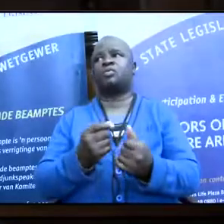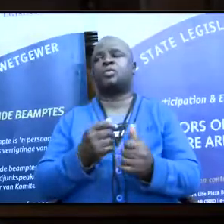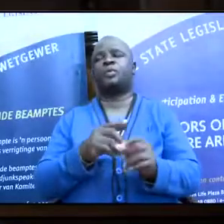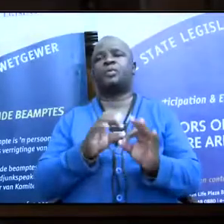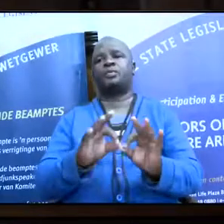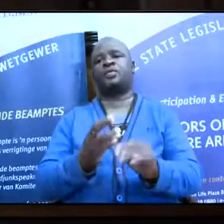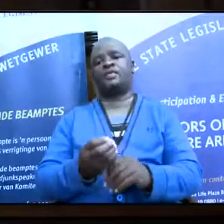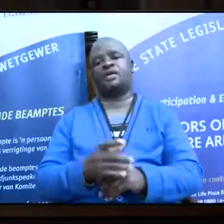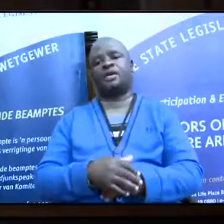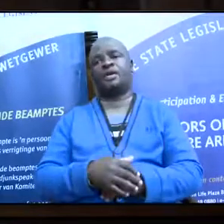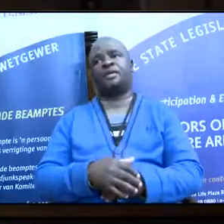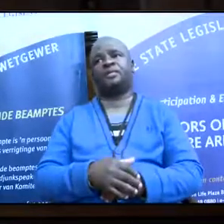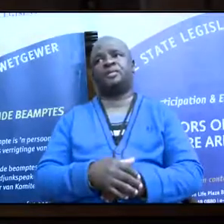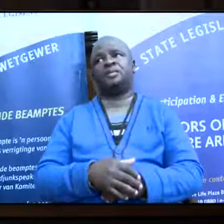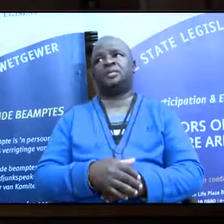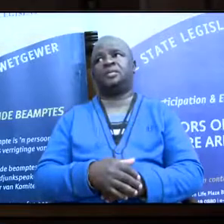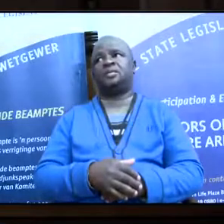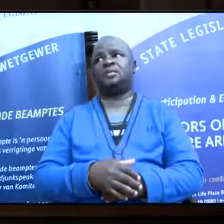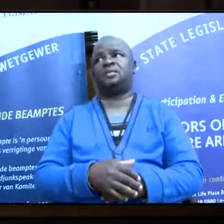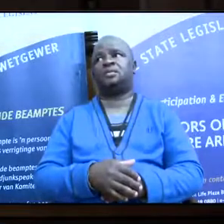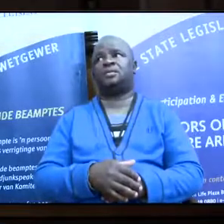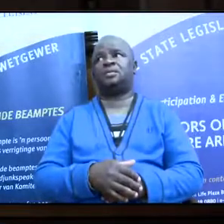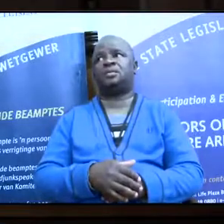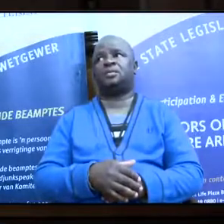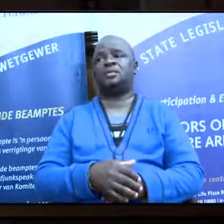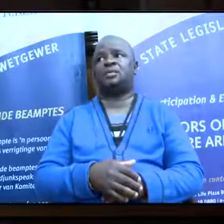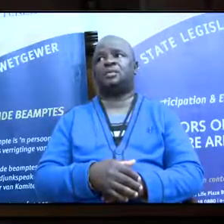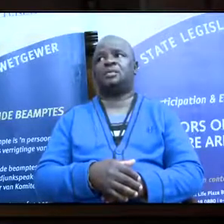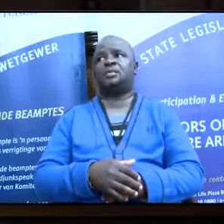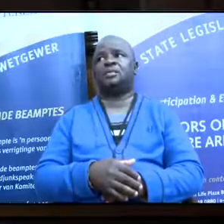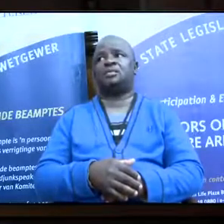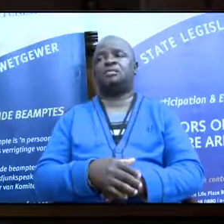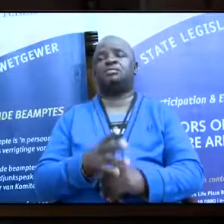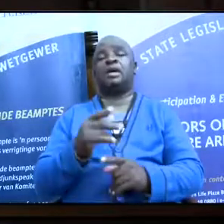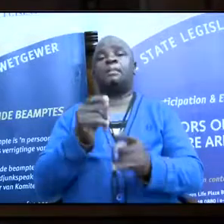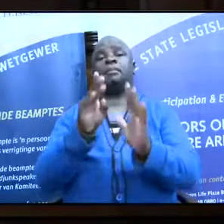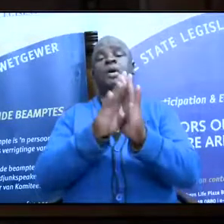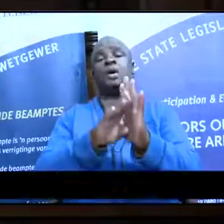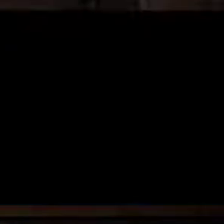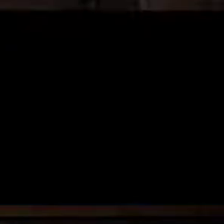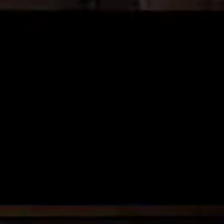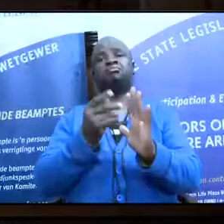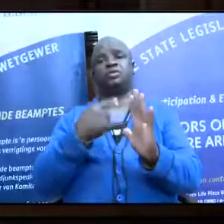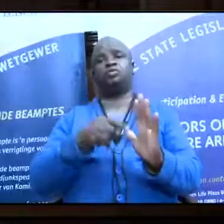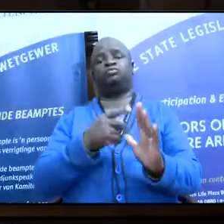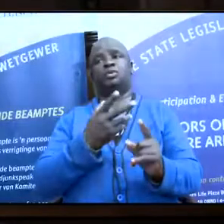us would want i'll be outlining our program for the day